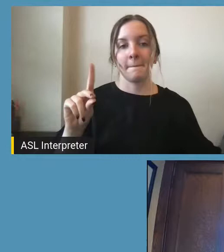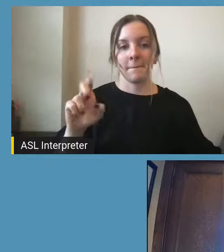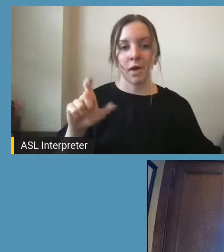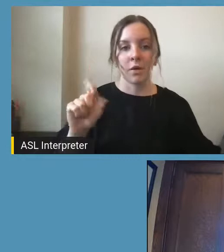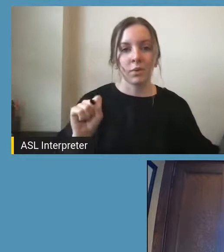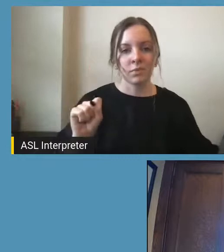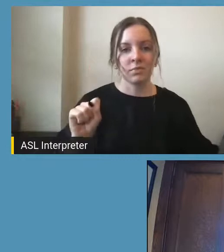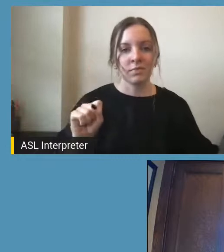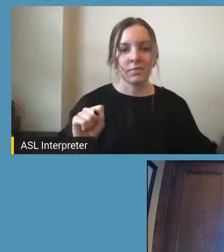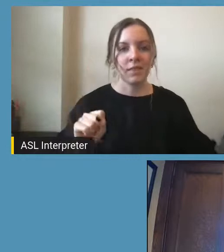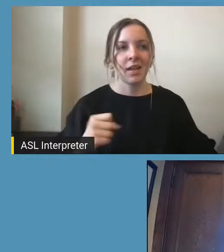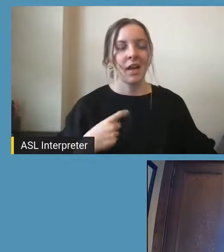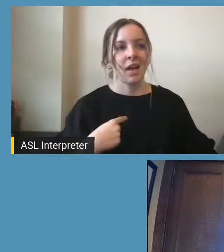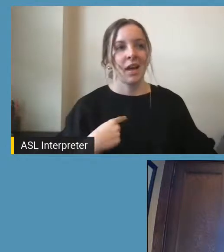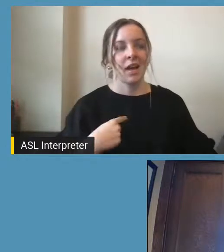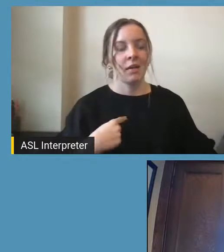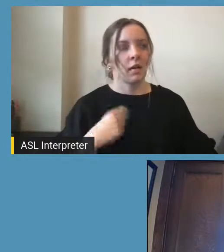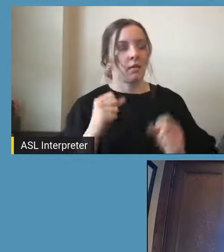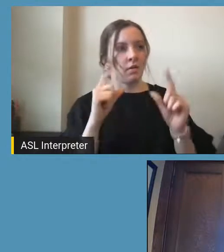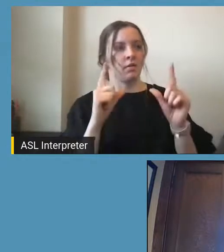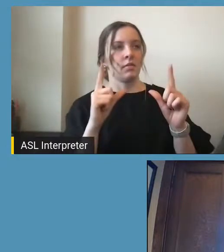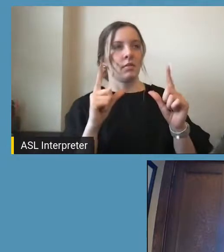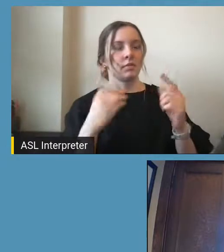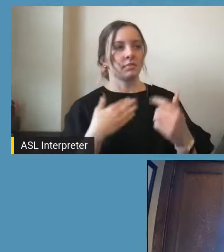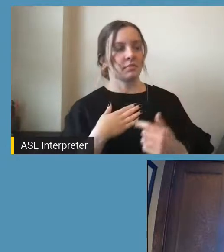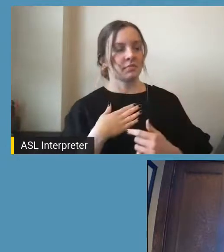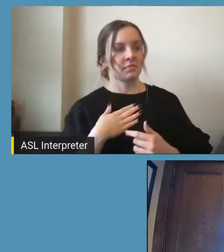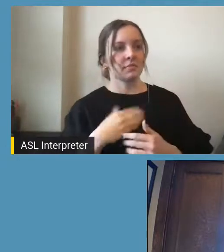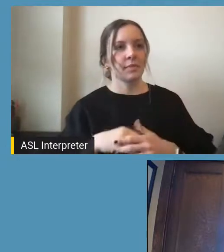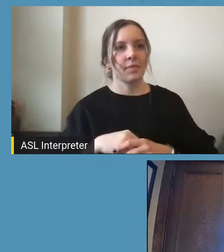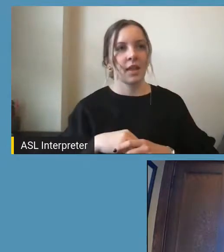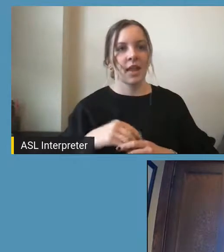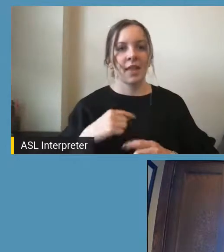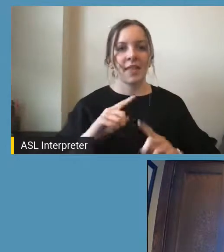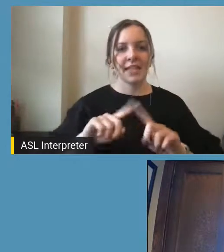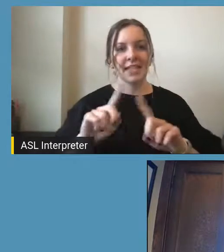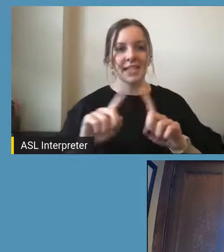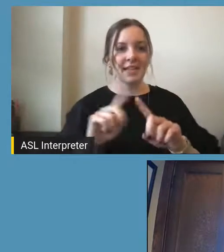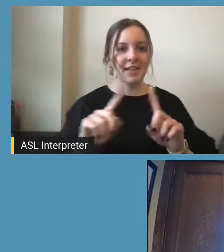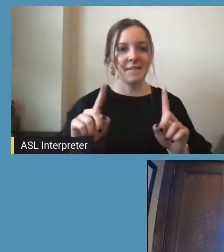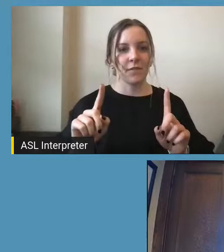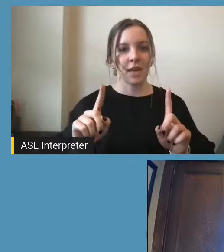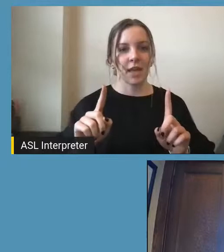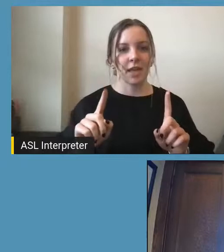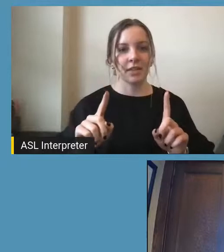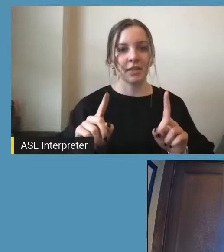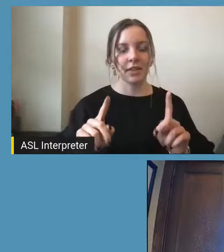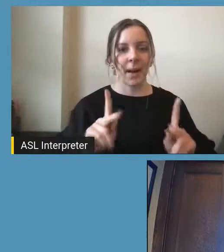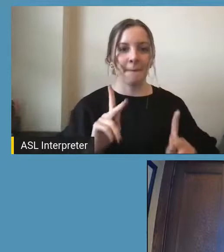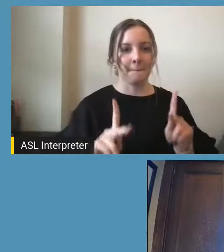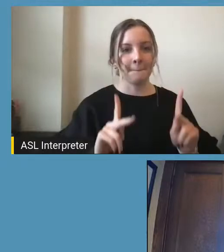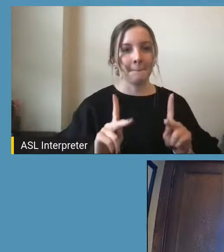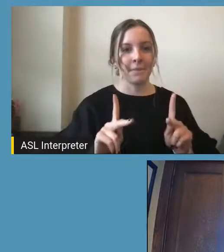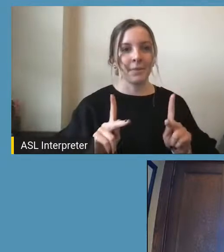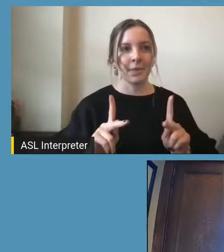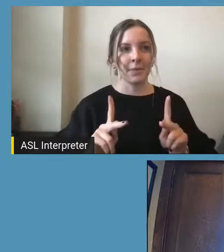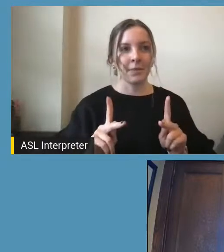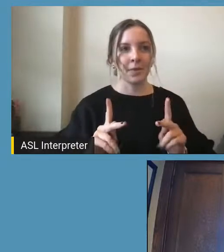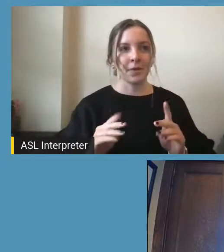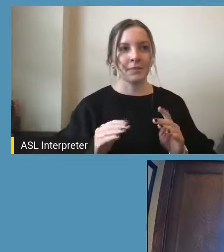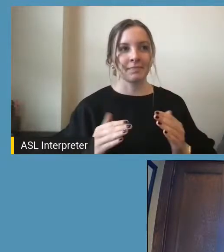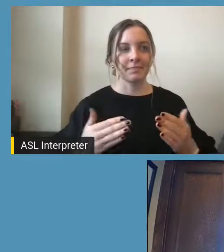stunning how the different, I think there's 5 or 6 models within, how they were actually built differently.